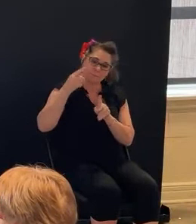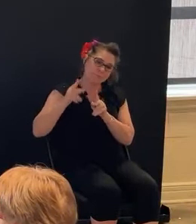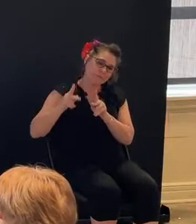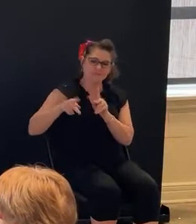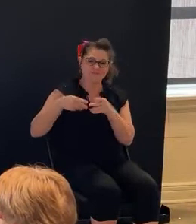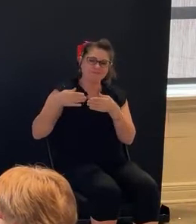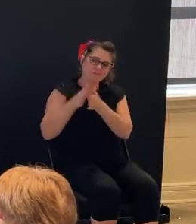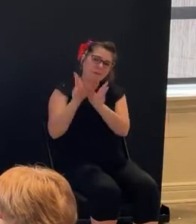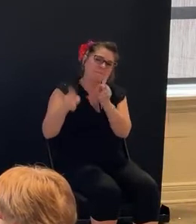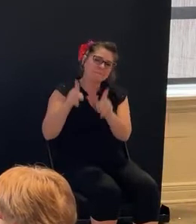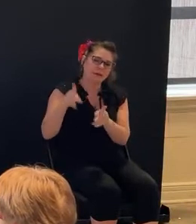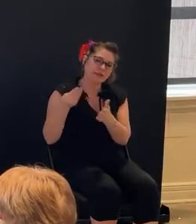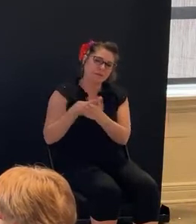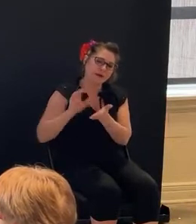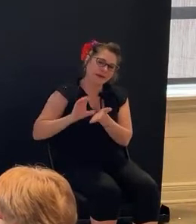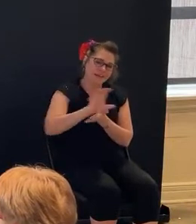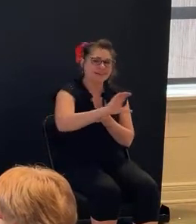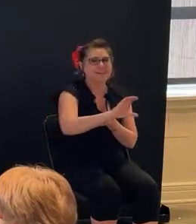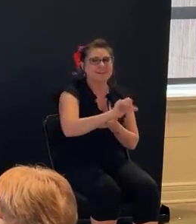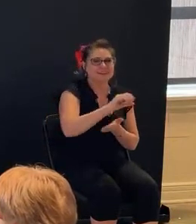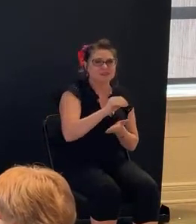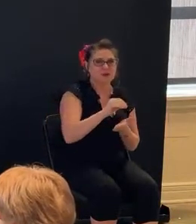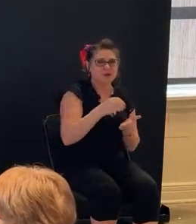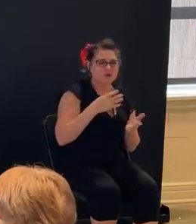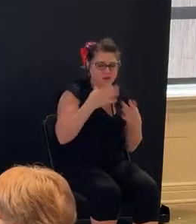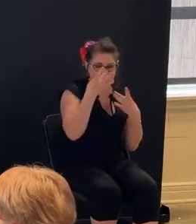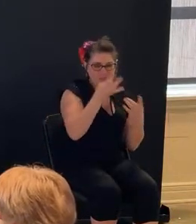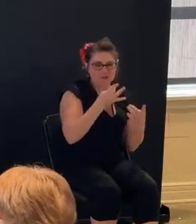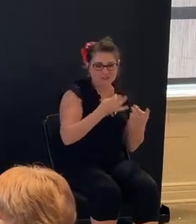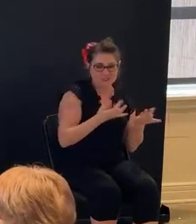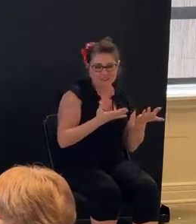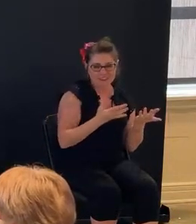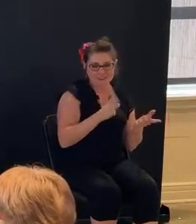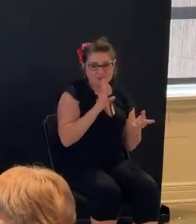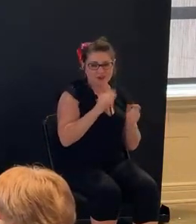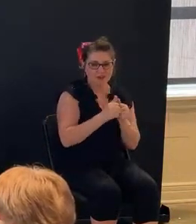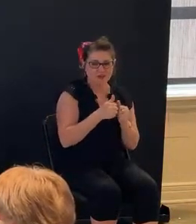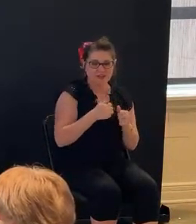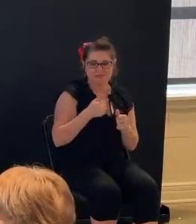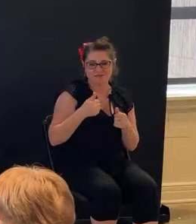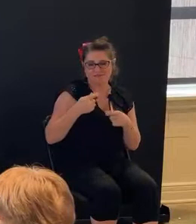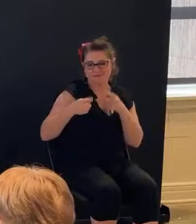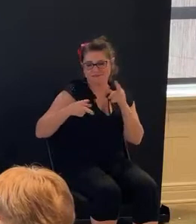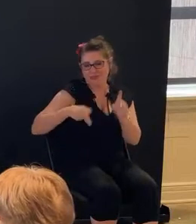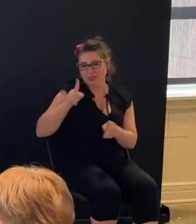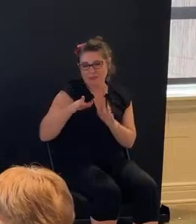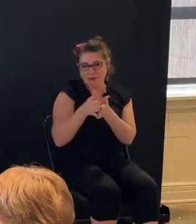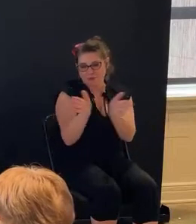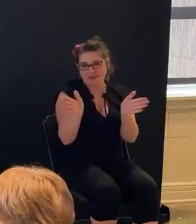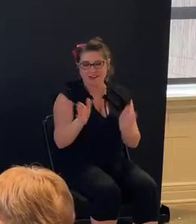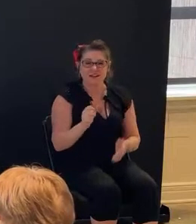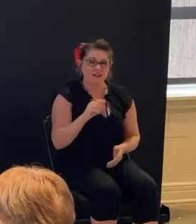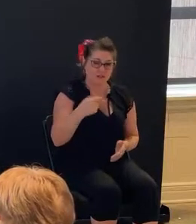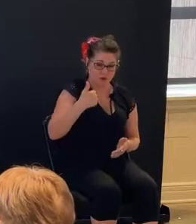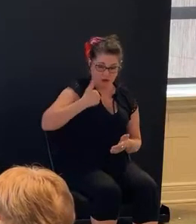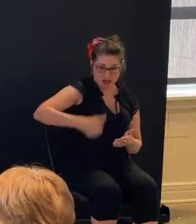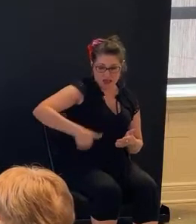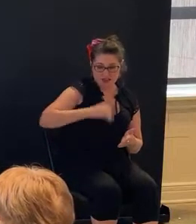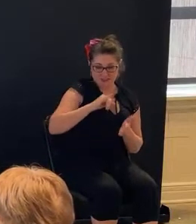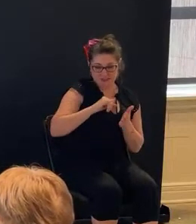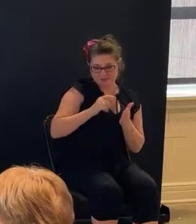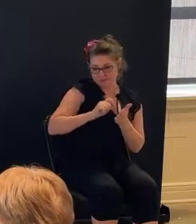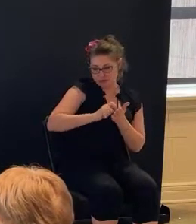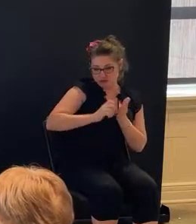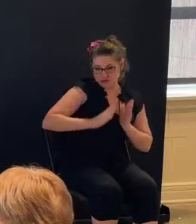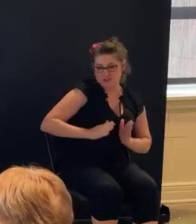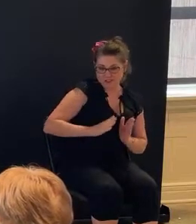to communicate to the public what they're doing. And so as a journalist, you know, you're kind of a conduit for that.